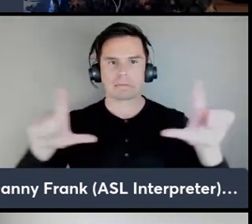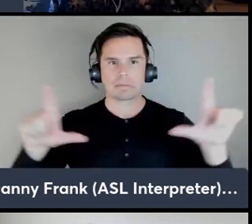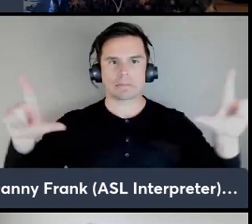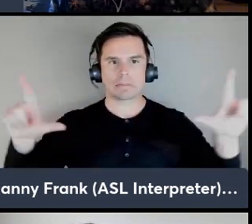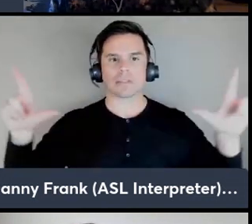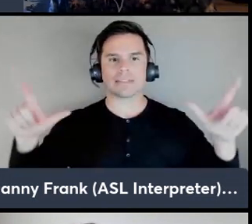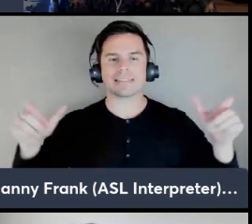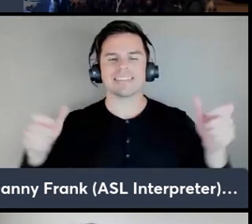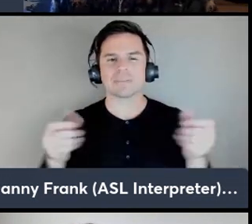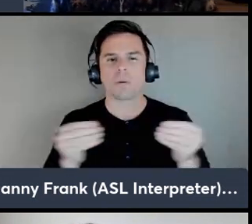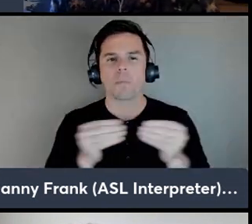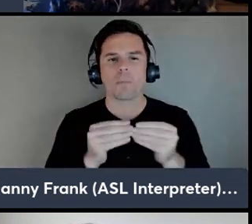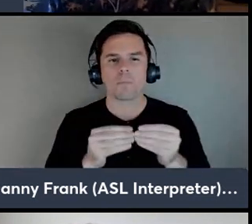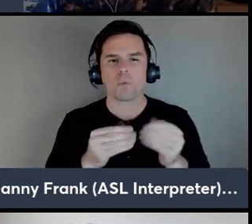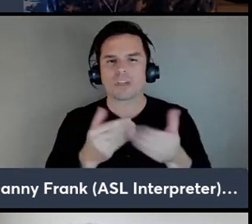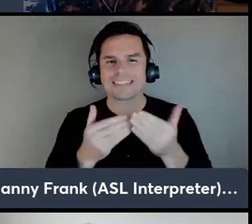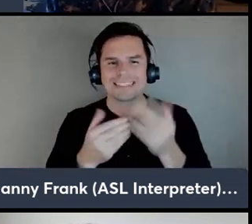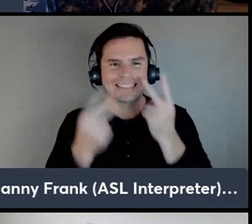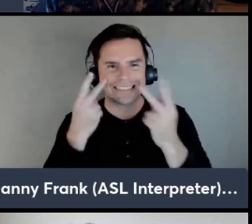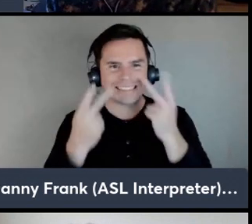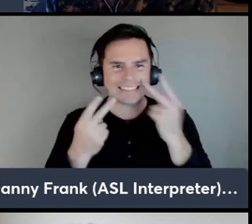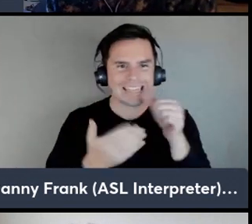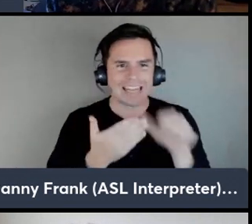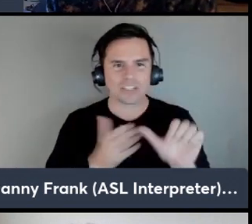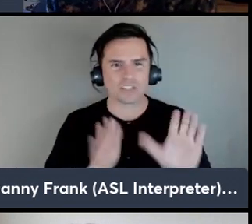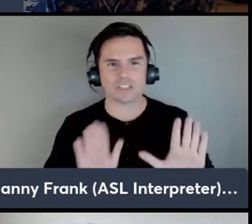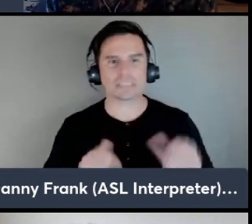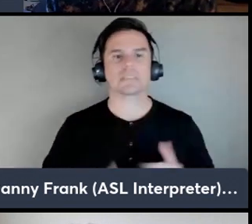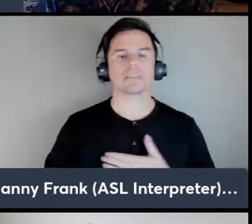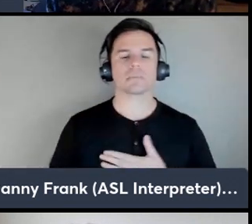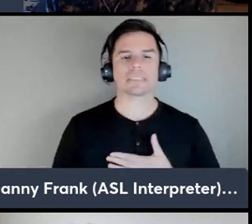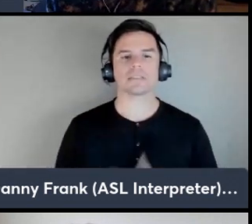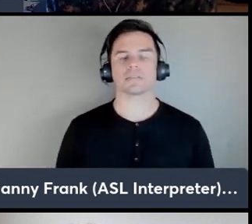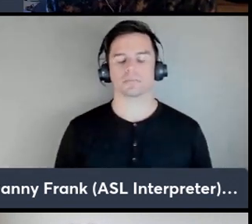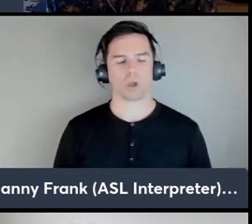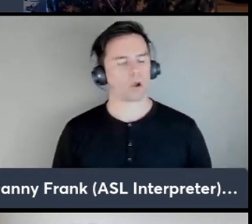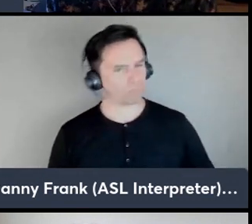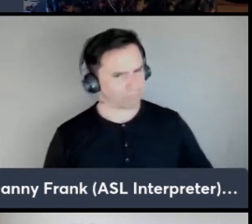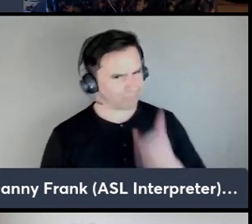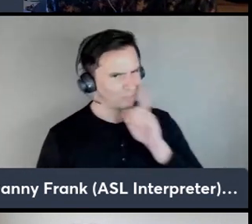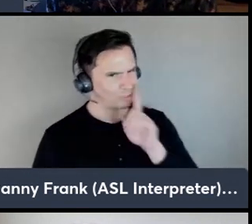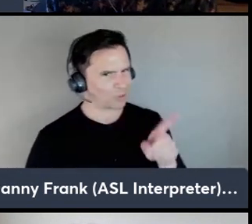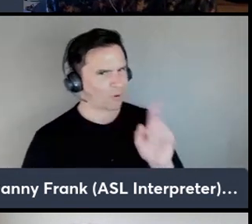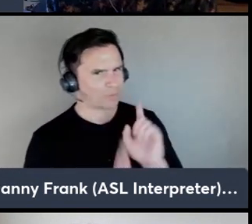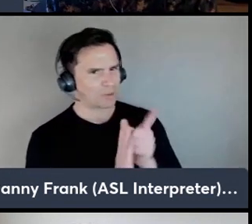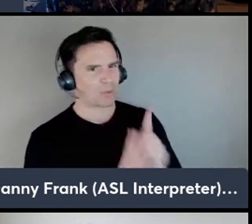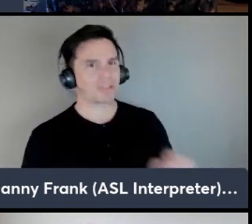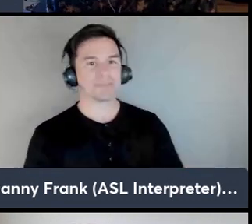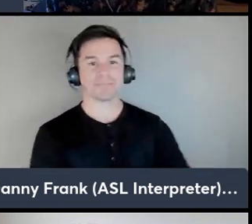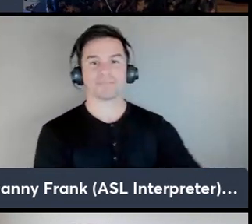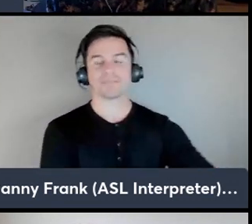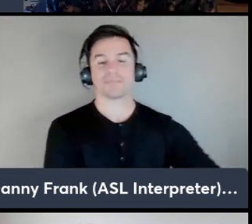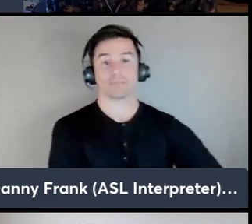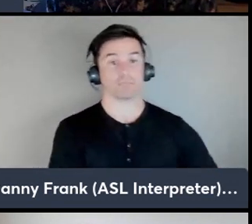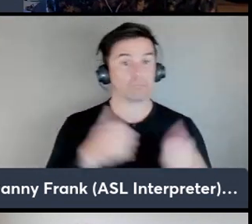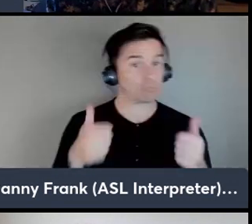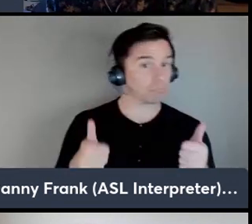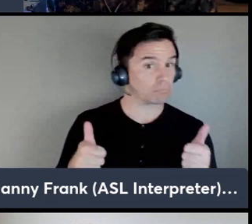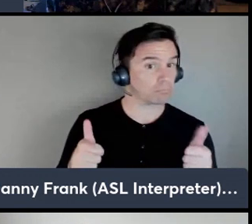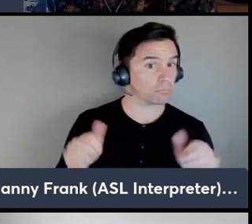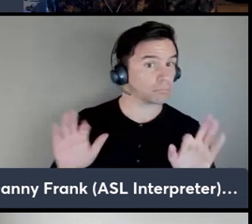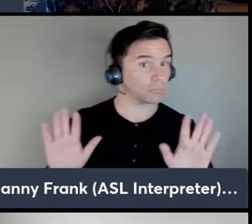bigger letters? Most definitely. Let me just Thank you. Go ahead and just expand here. This is good for y'all?